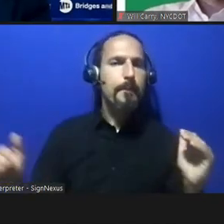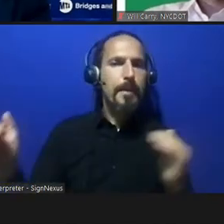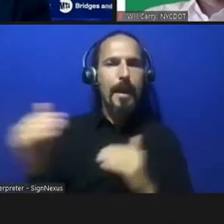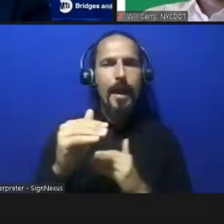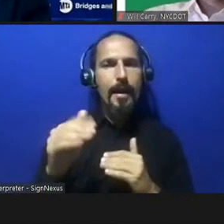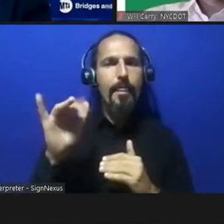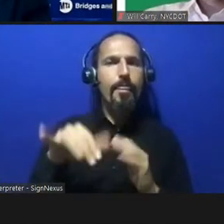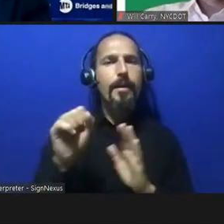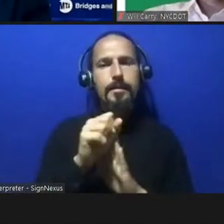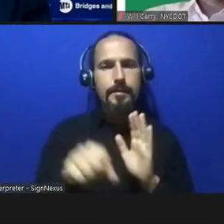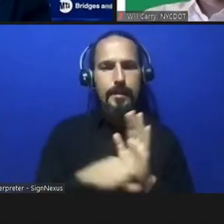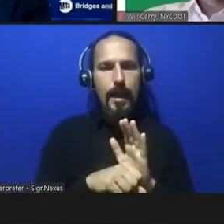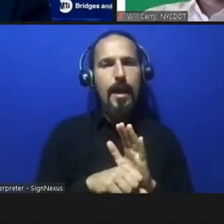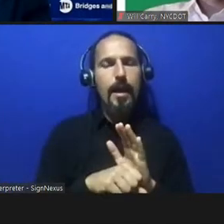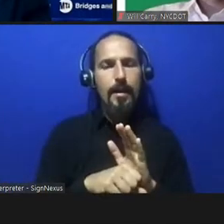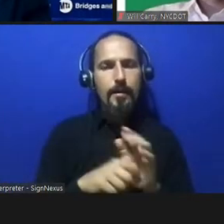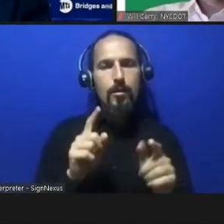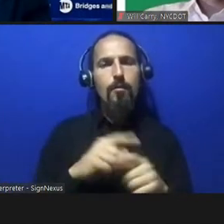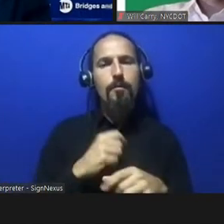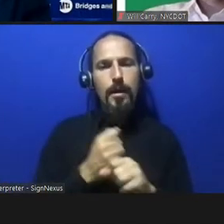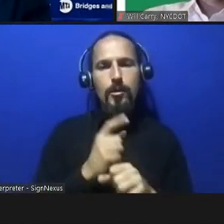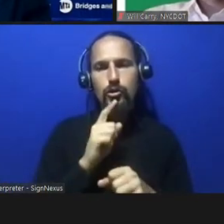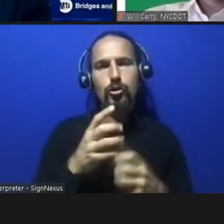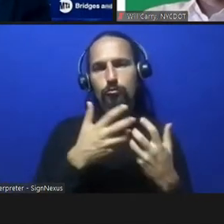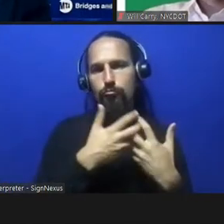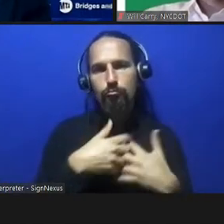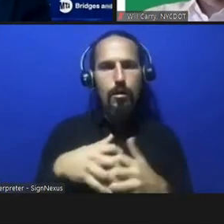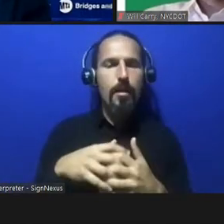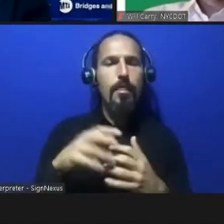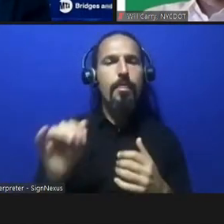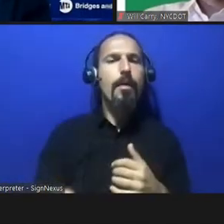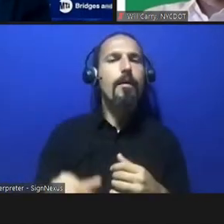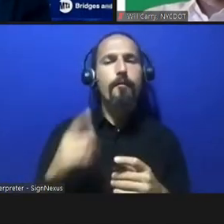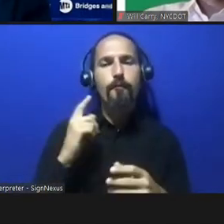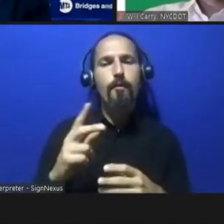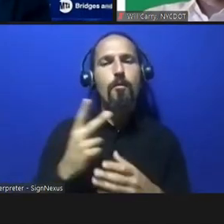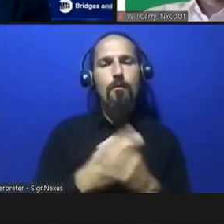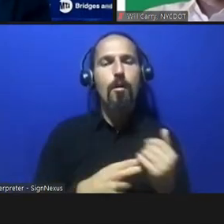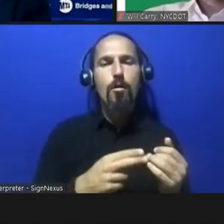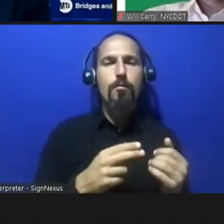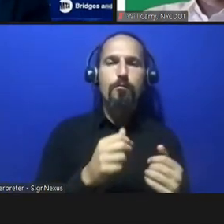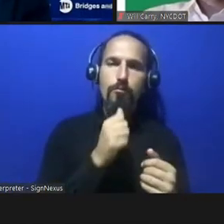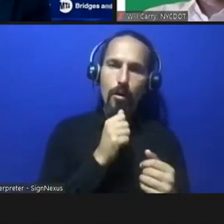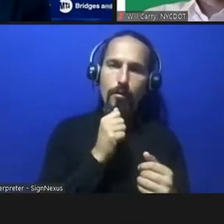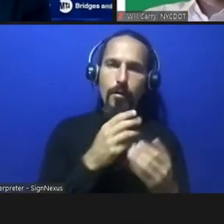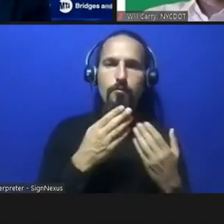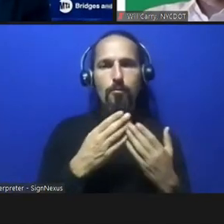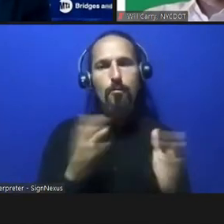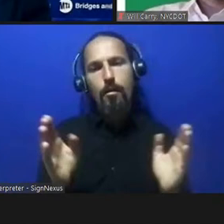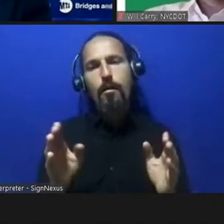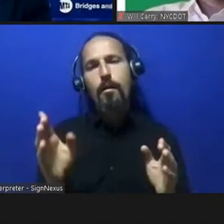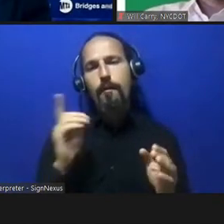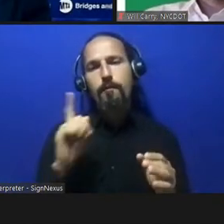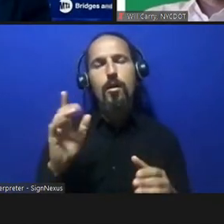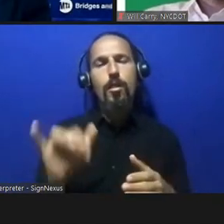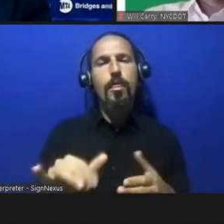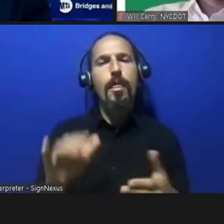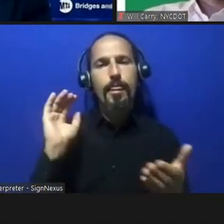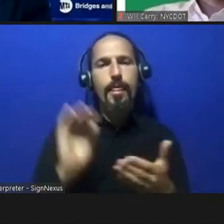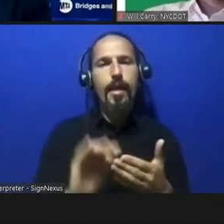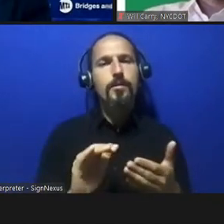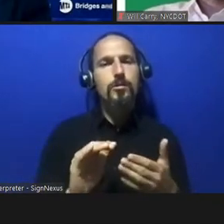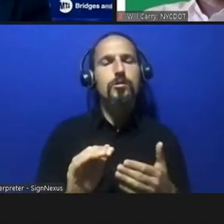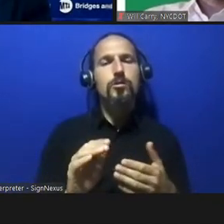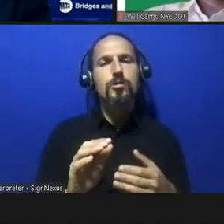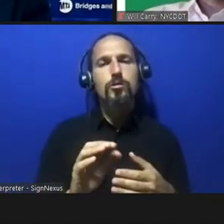the states to ensure the providers of mass transportation both public and private who provide actual congestion relief are